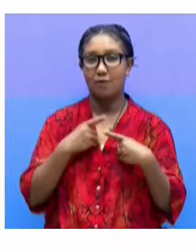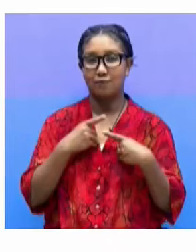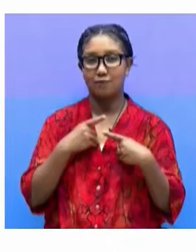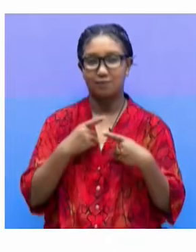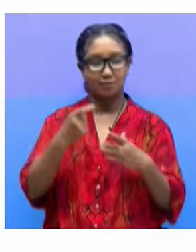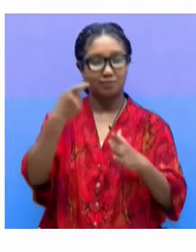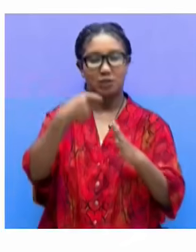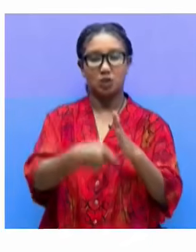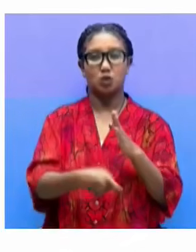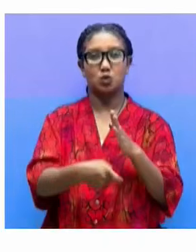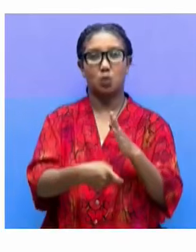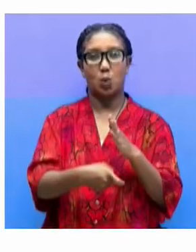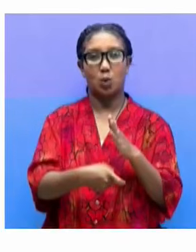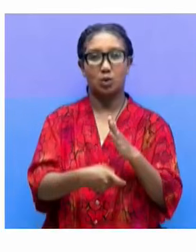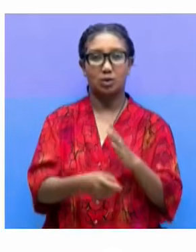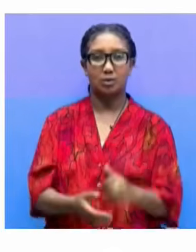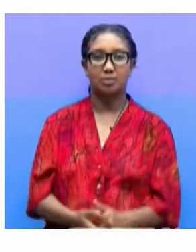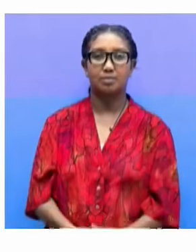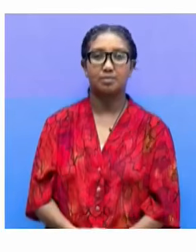scored